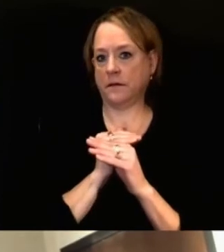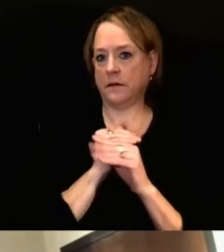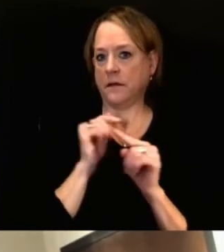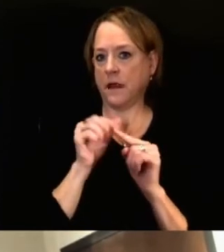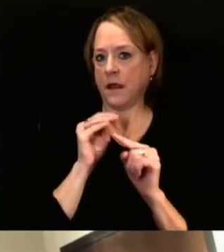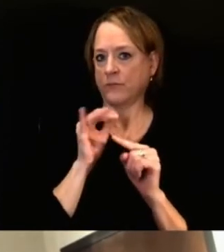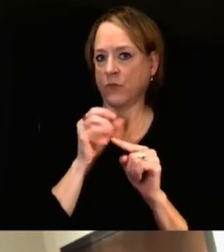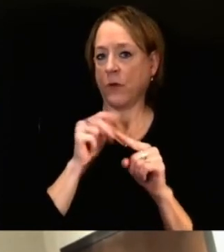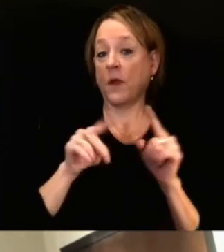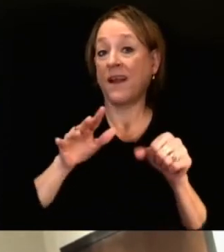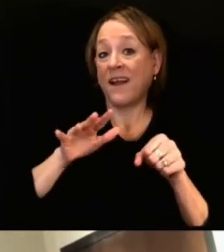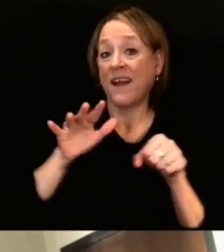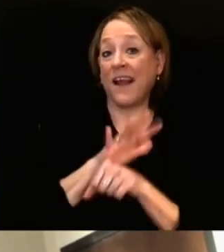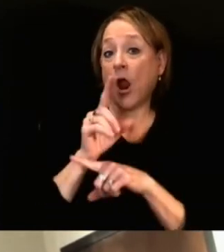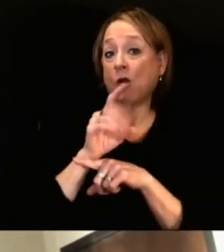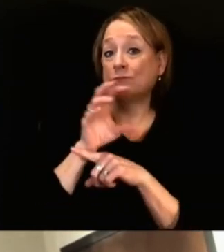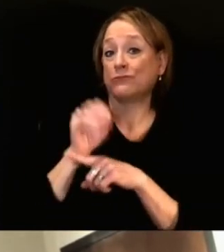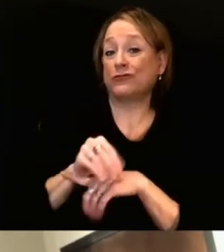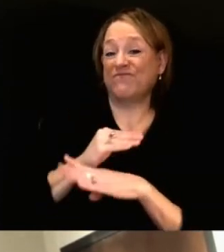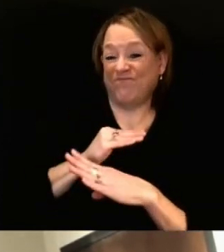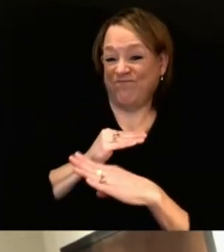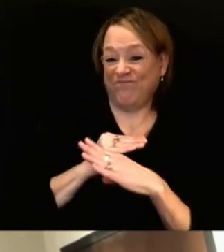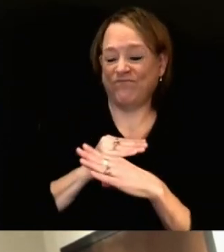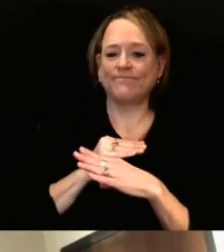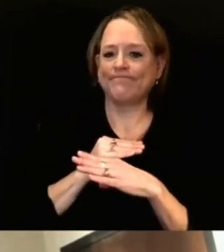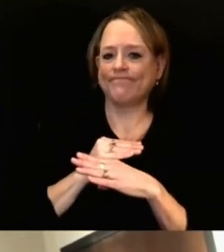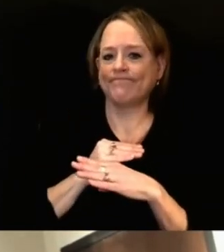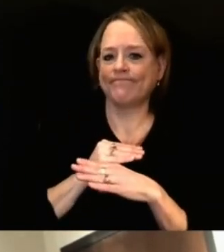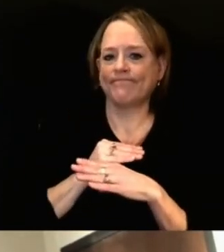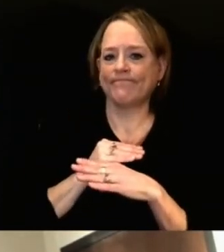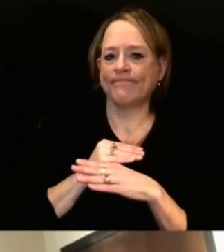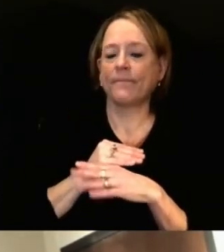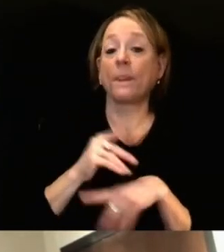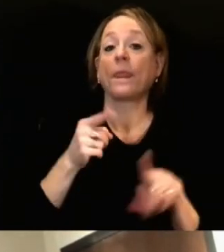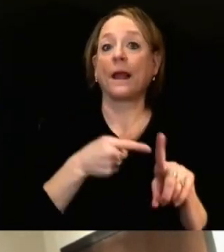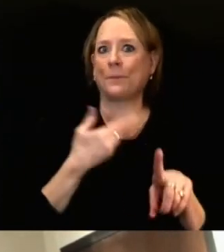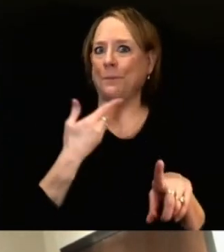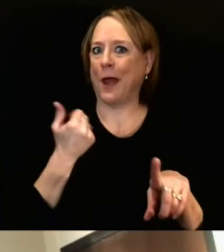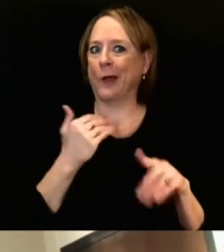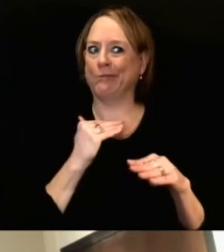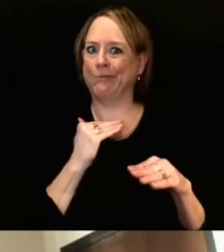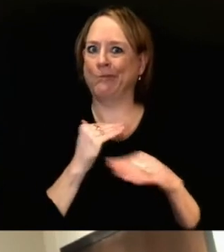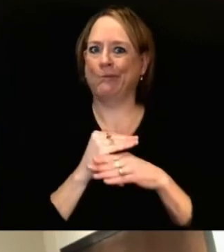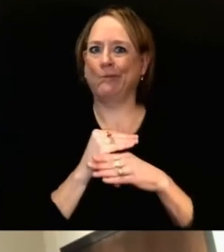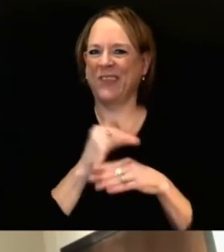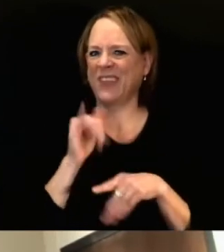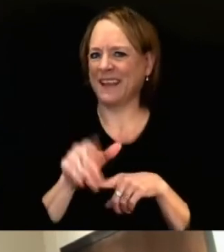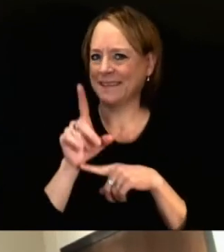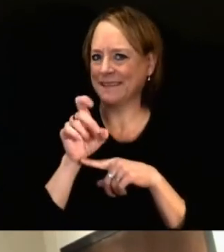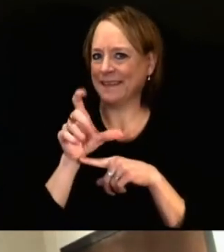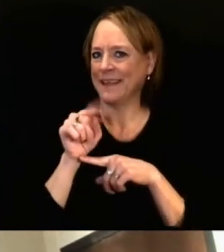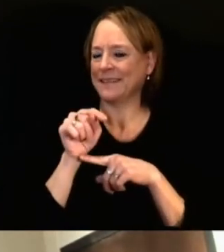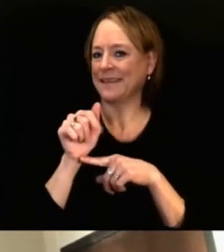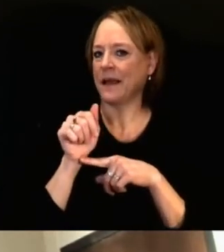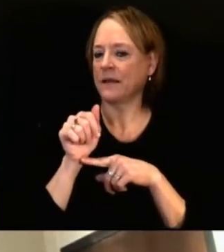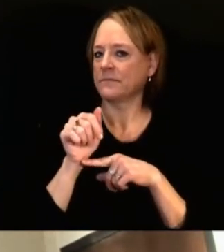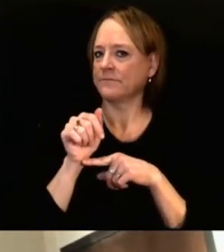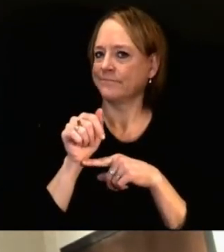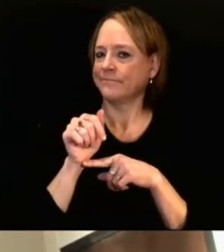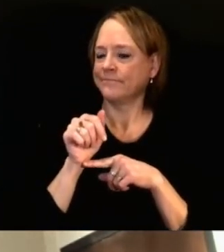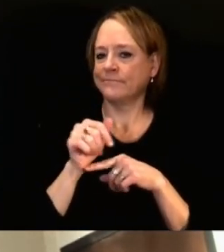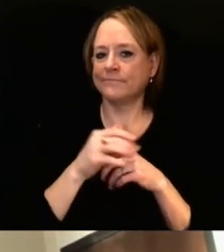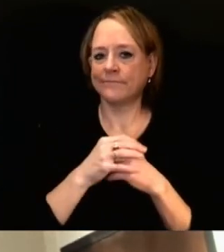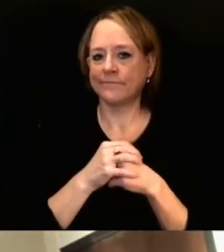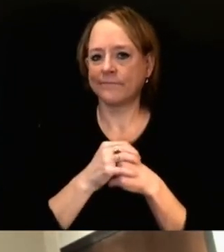previous strains. Now, that difference, the studies that we've heard quoted are